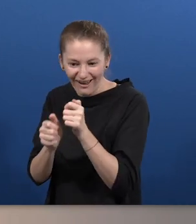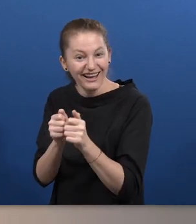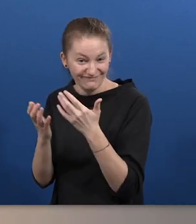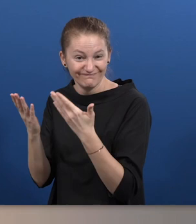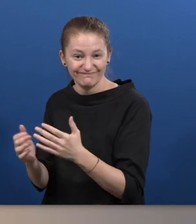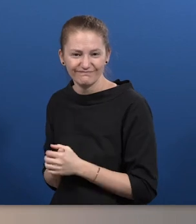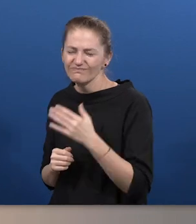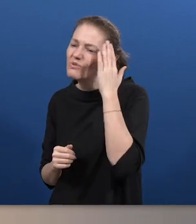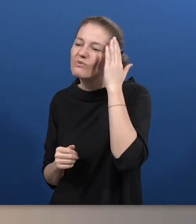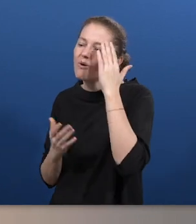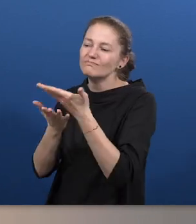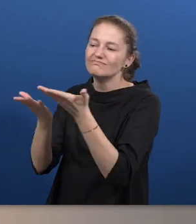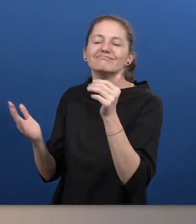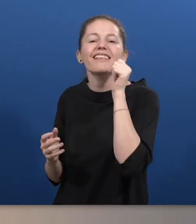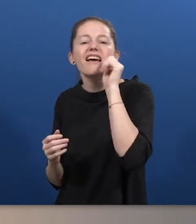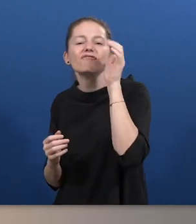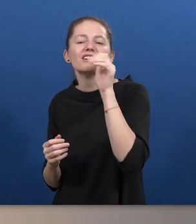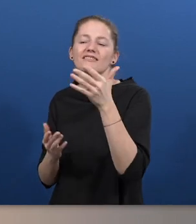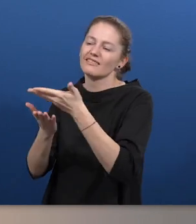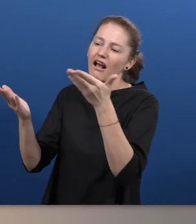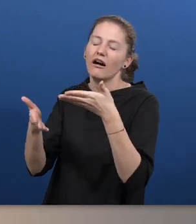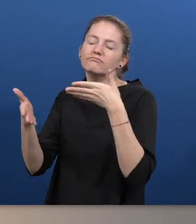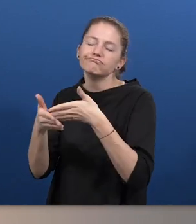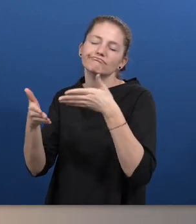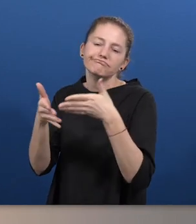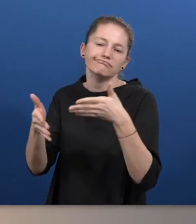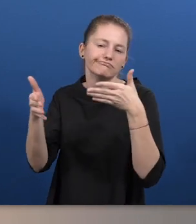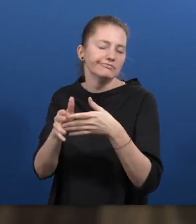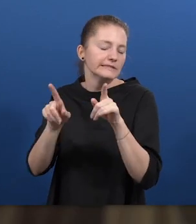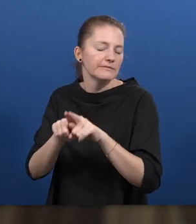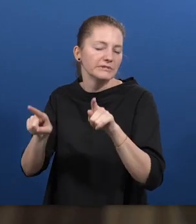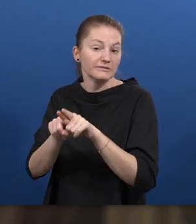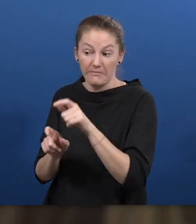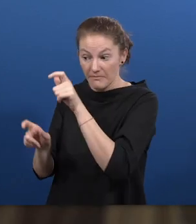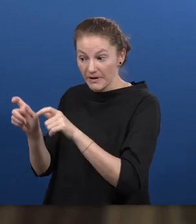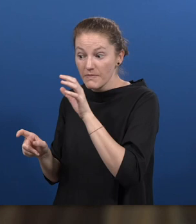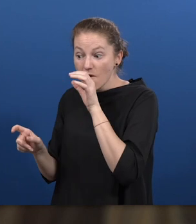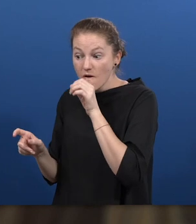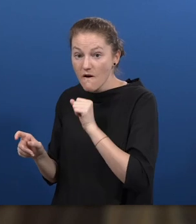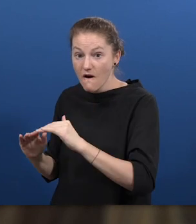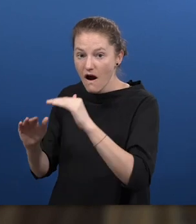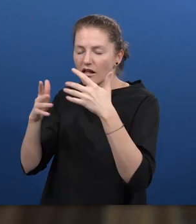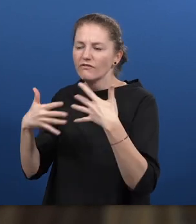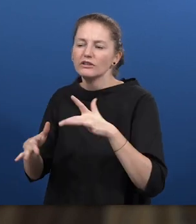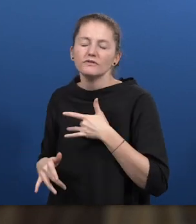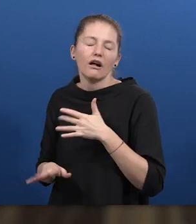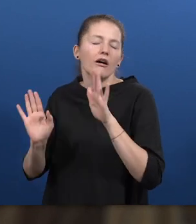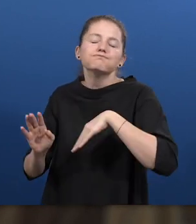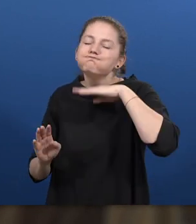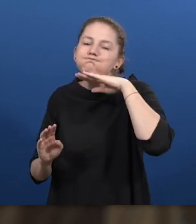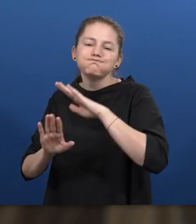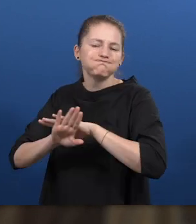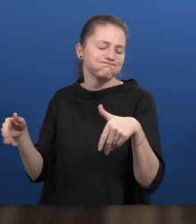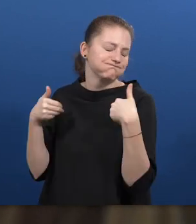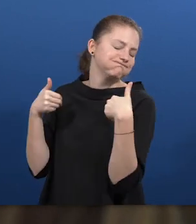in the world has got to reach the point where you begin to turn away from